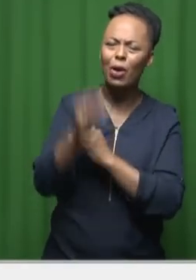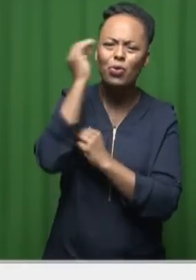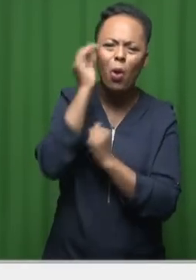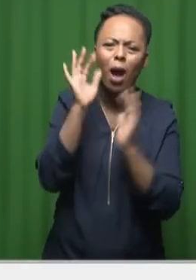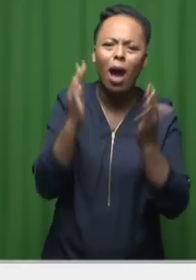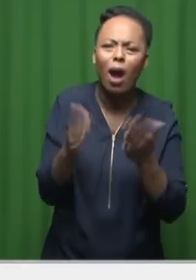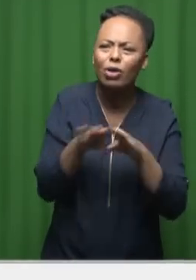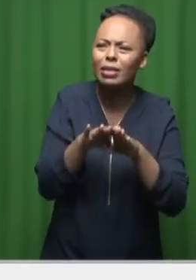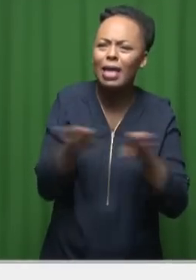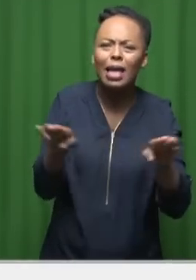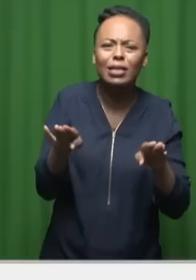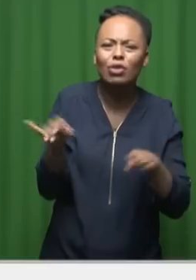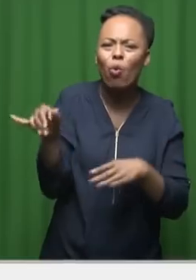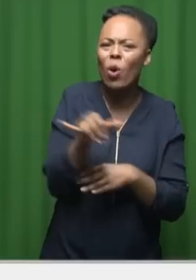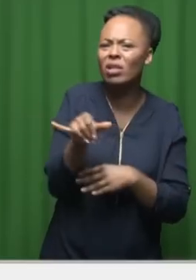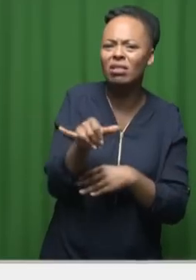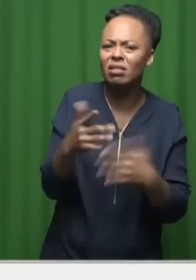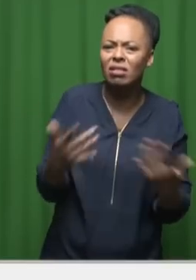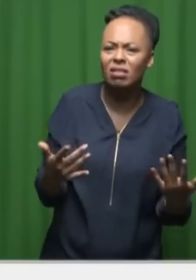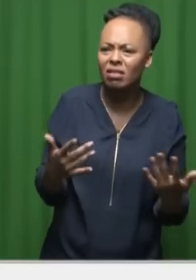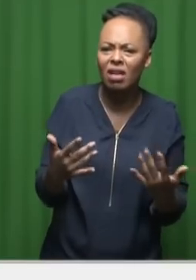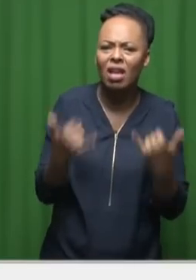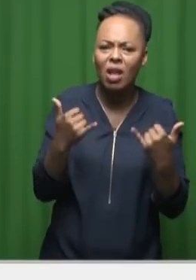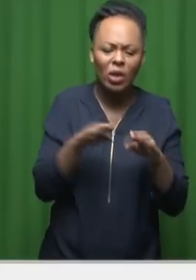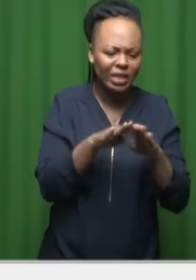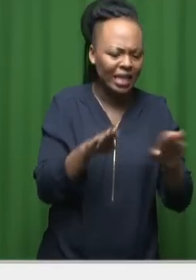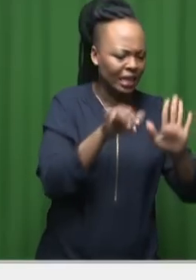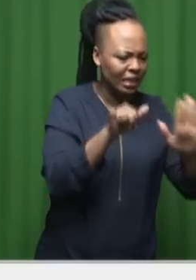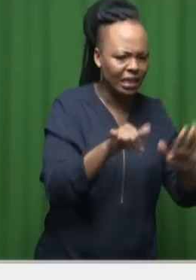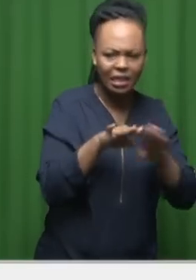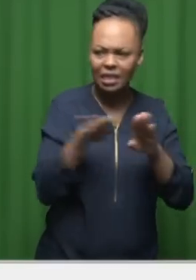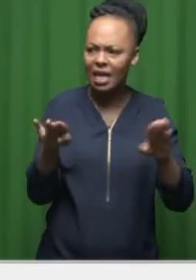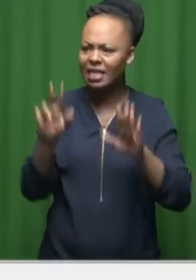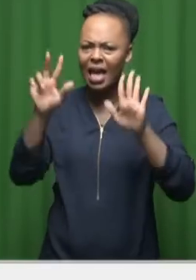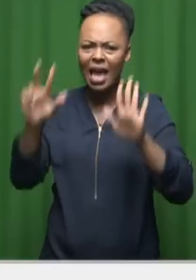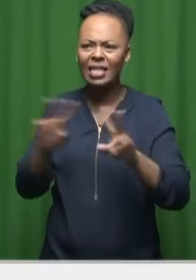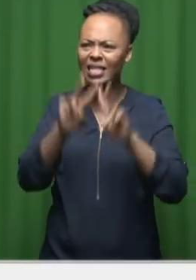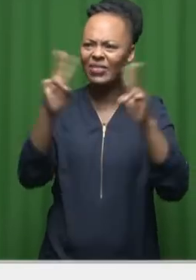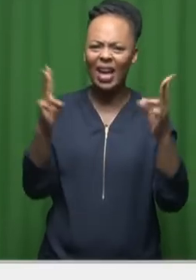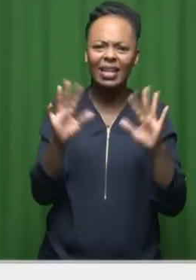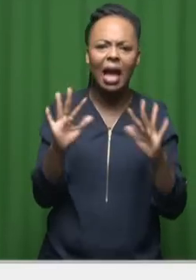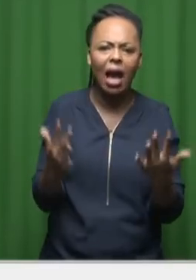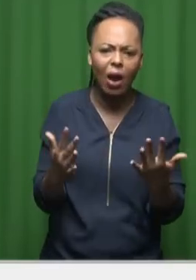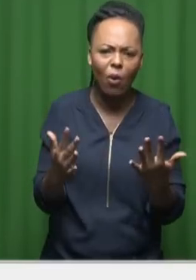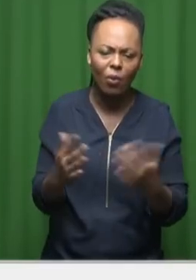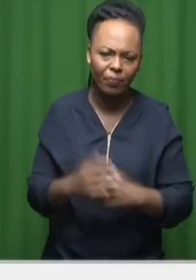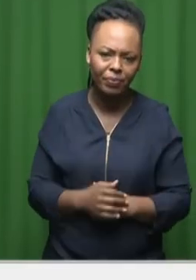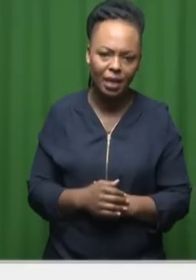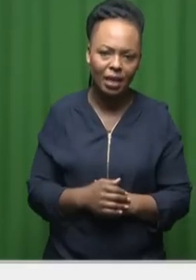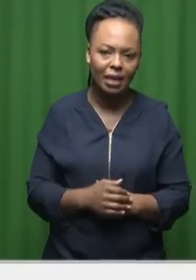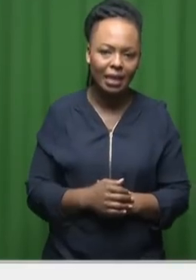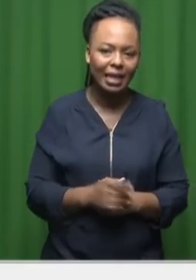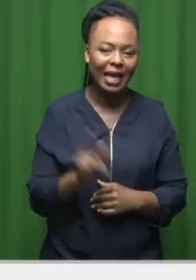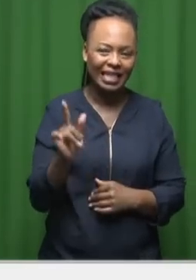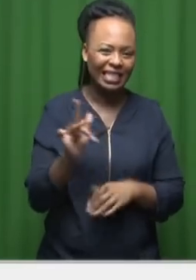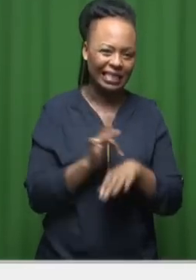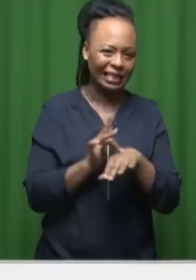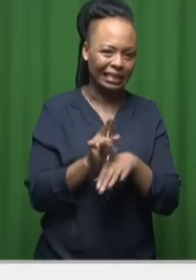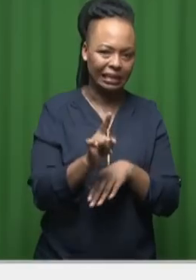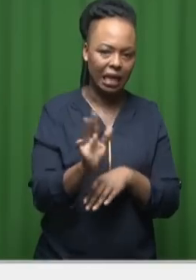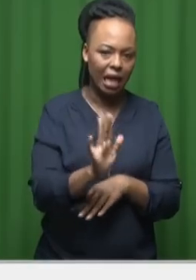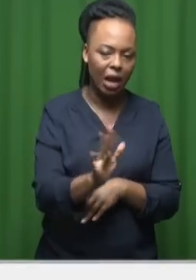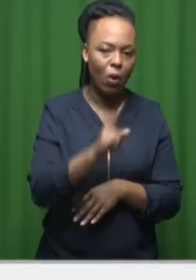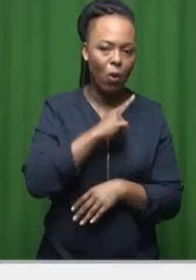which stage we are on, especially differentiating between stage 6 and 8 at this point? Right, so I don't want to get too distracted by that because there's quite a